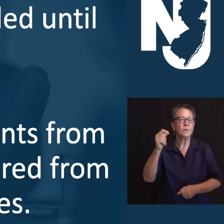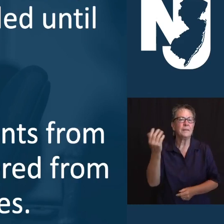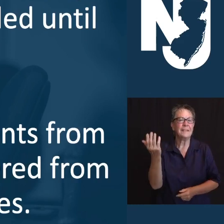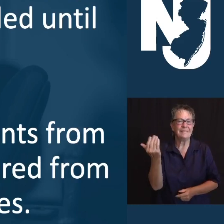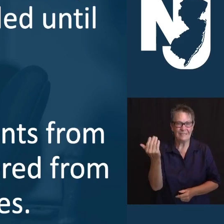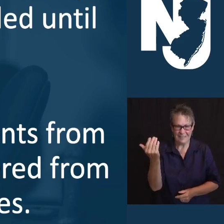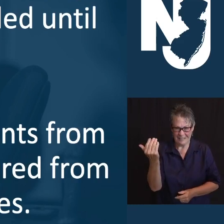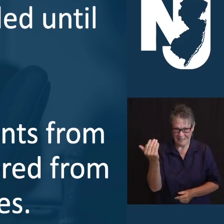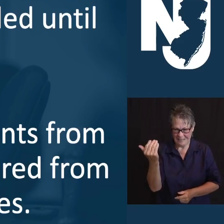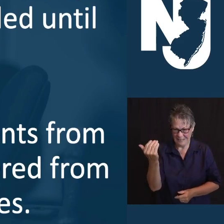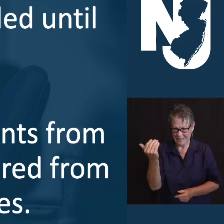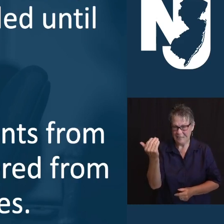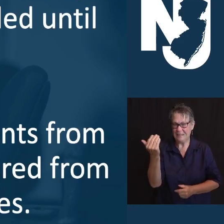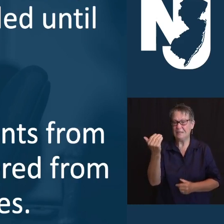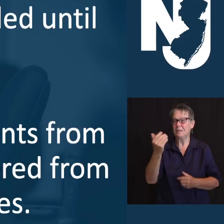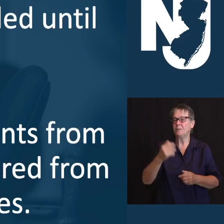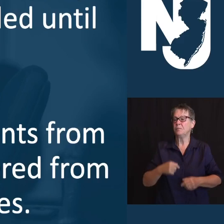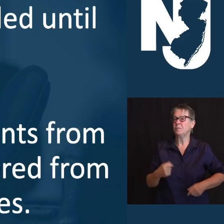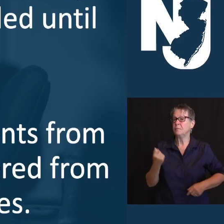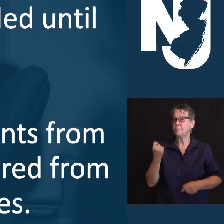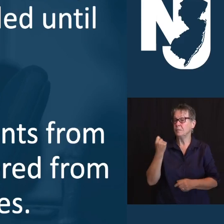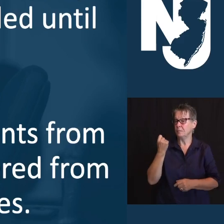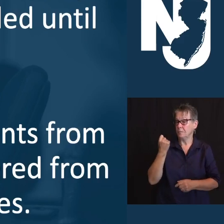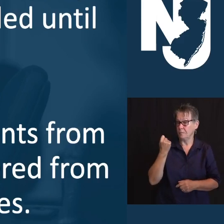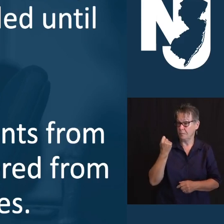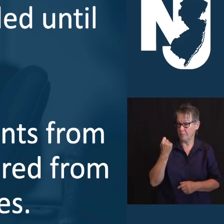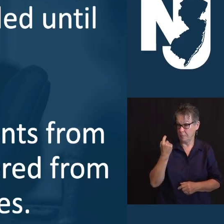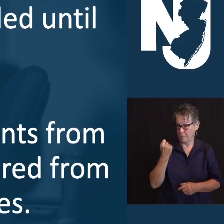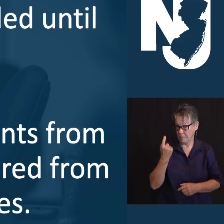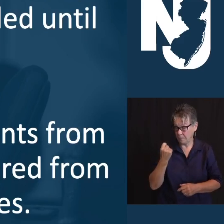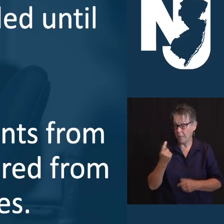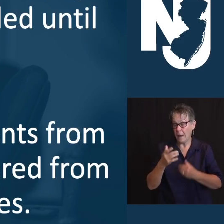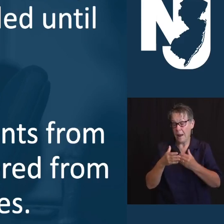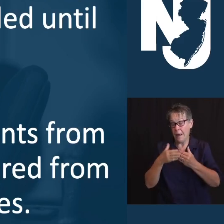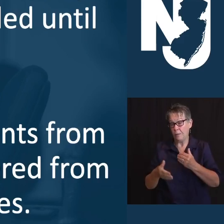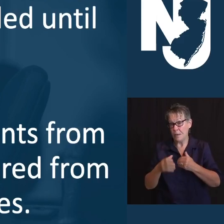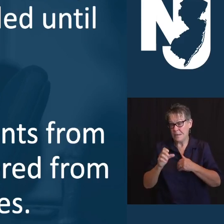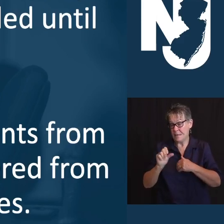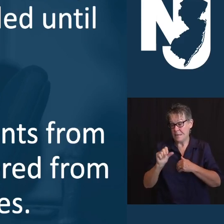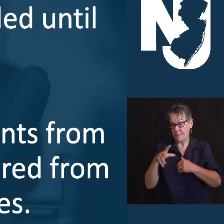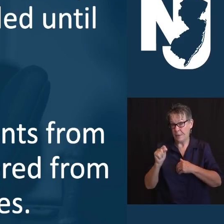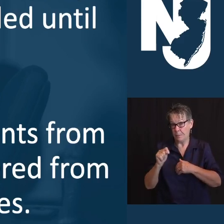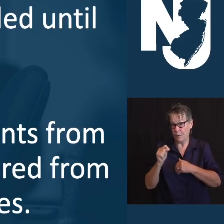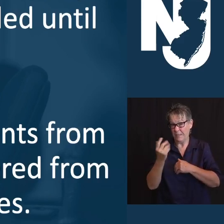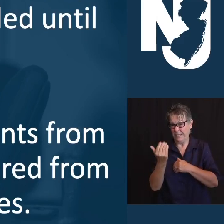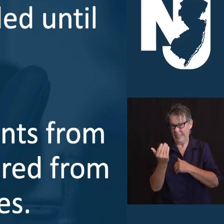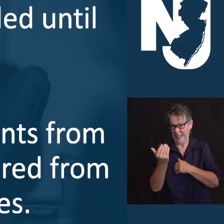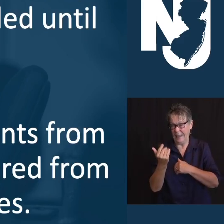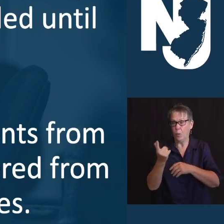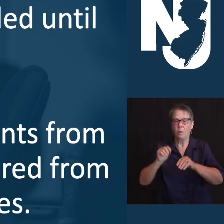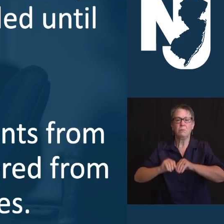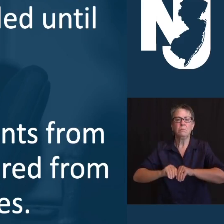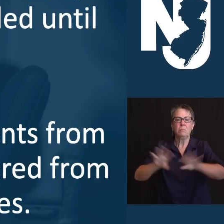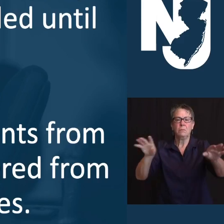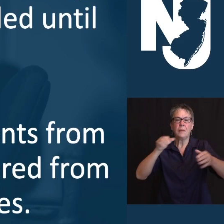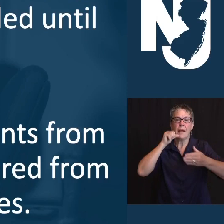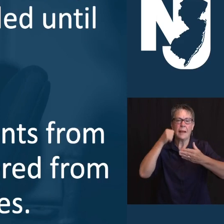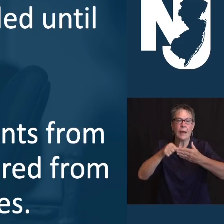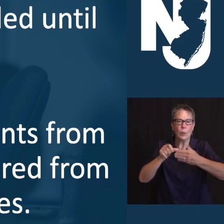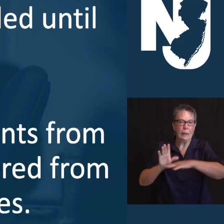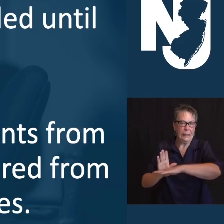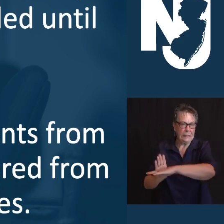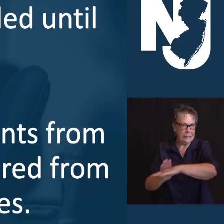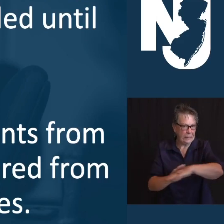after September 15th to notify them in advance. In addition, gas and electric companies, or utilities rather, are also